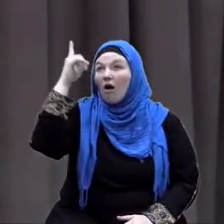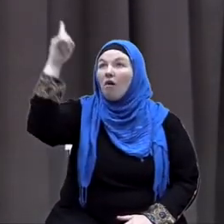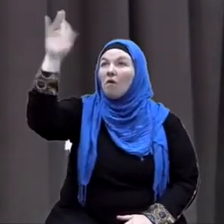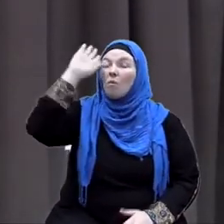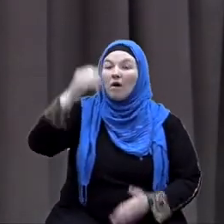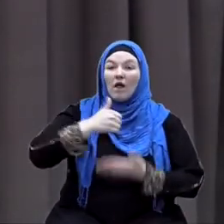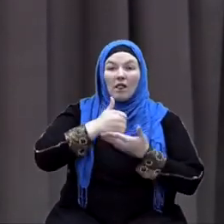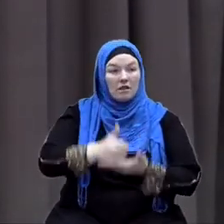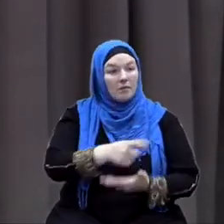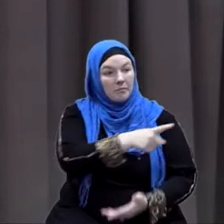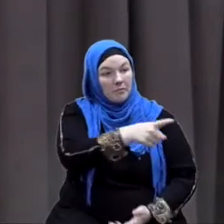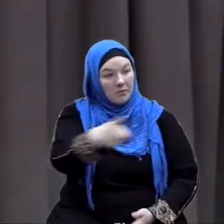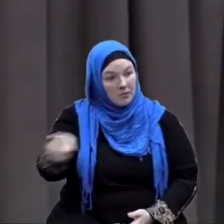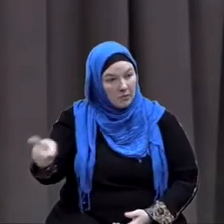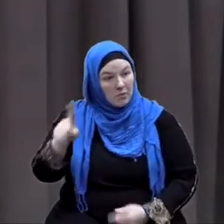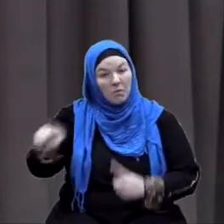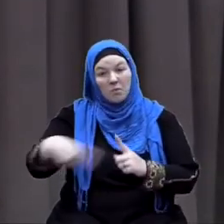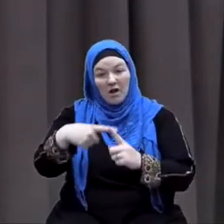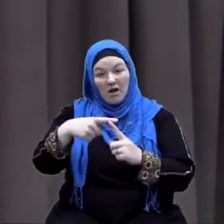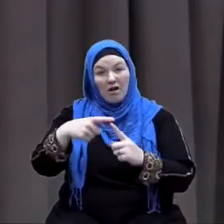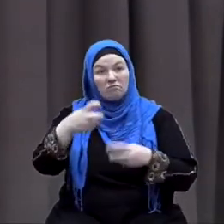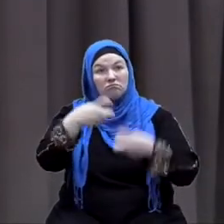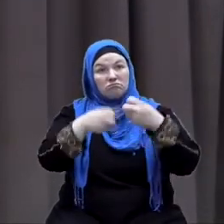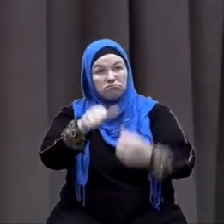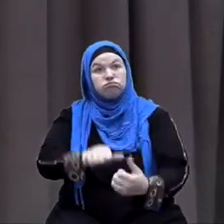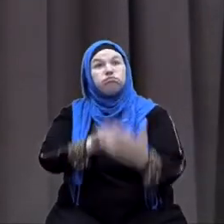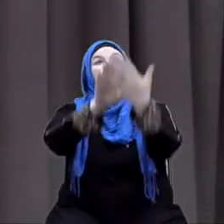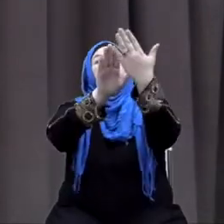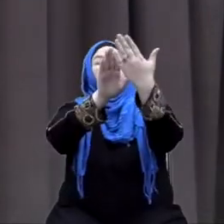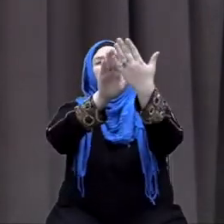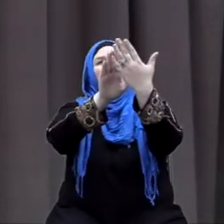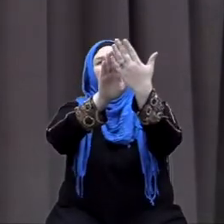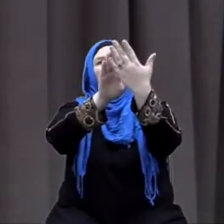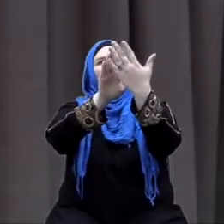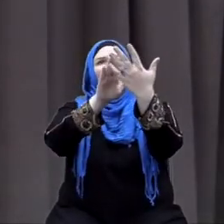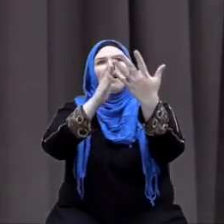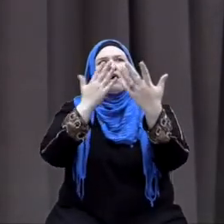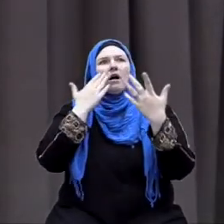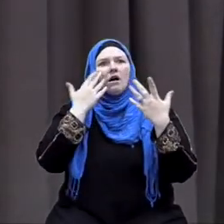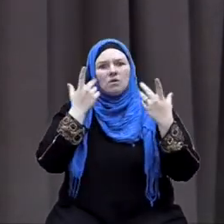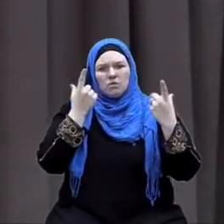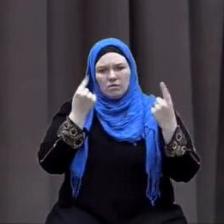help you when you face something about which you don't know what to do.